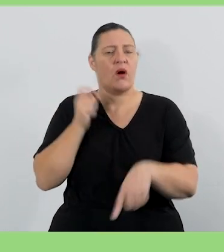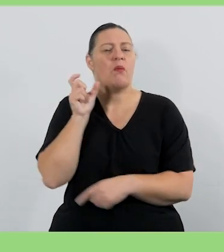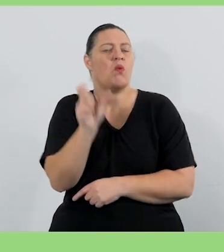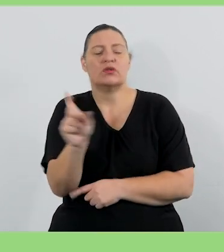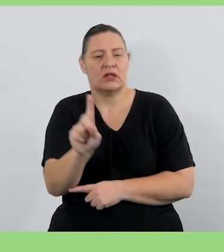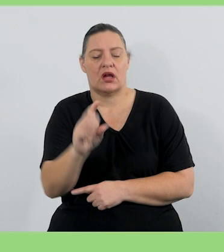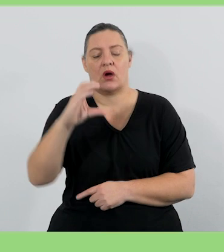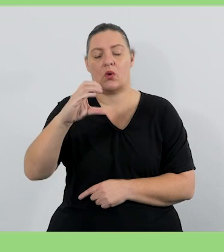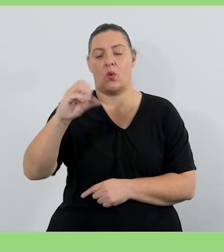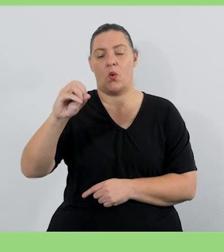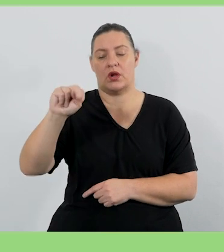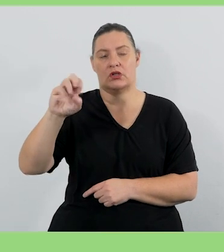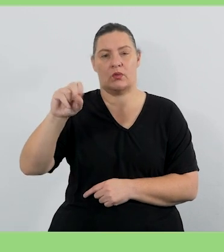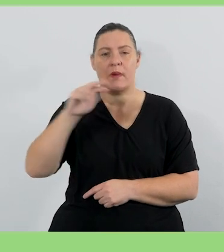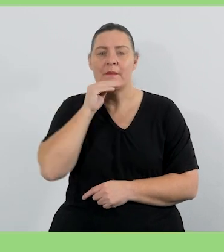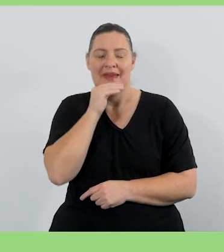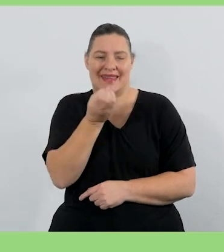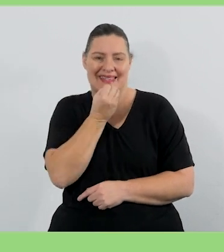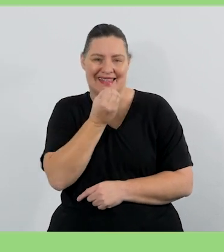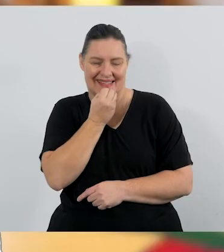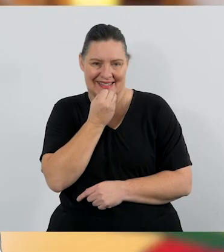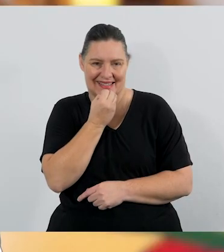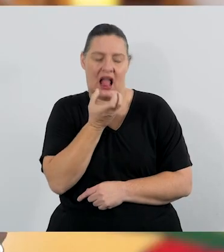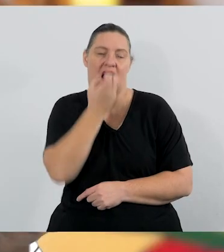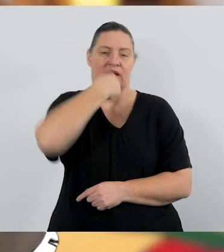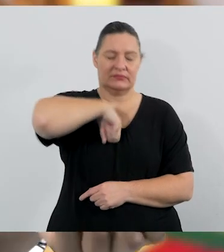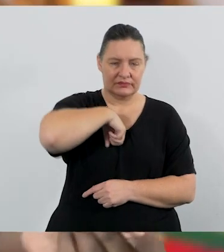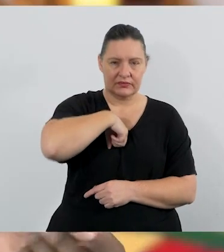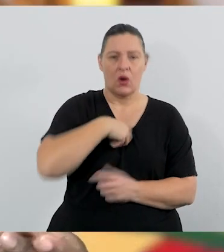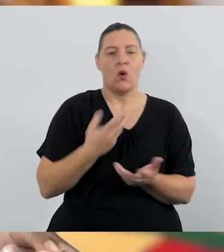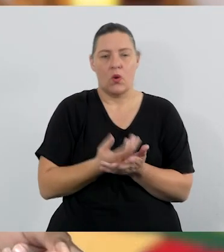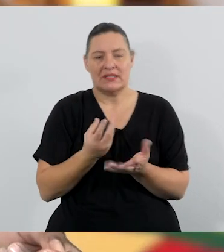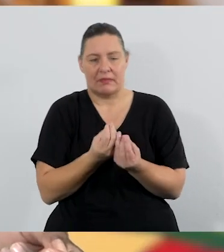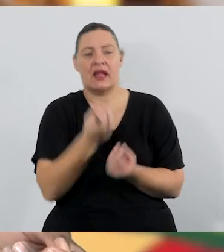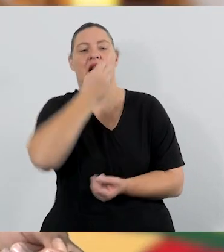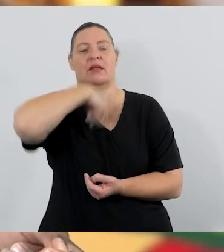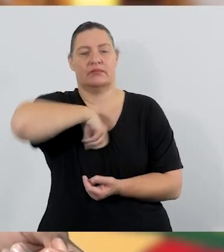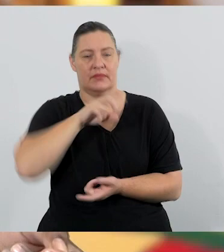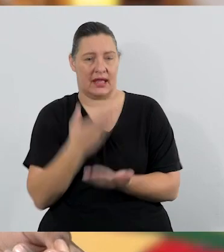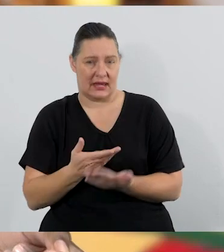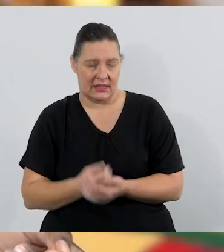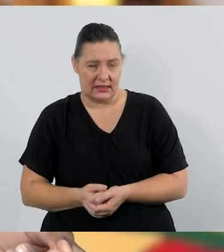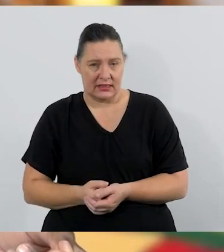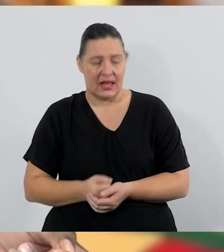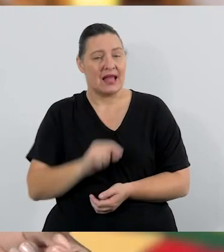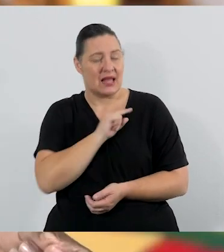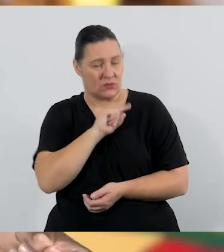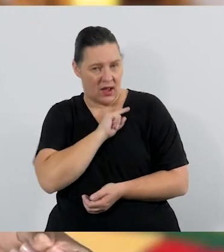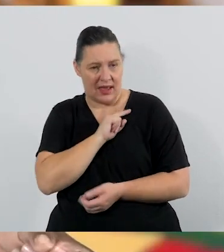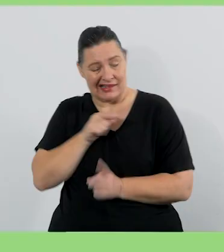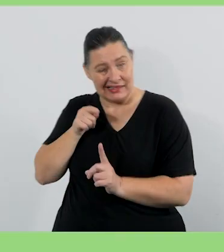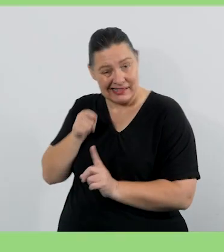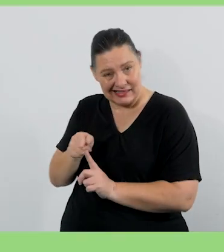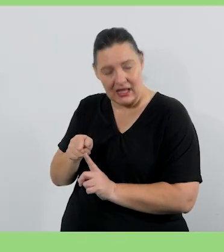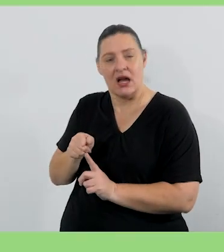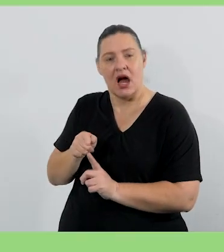word consume, which means to eat, to ingest, or to take something in. Therefore,